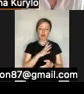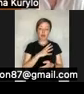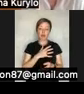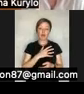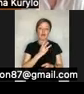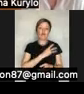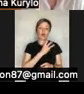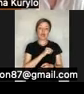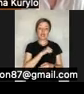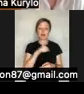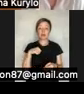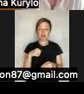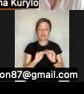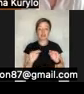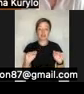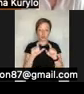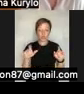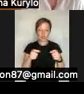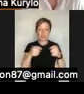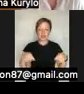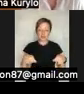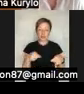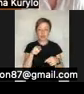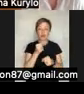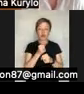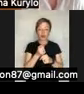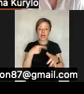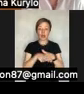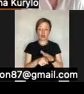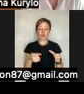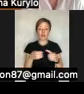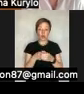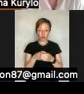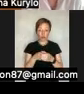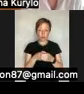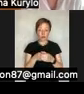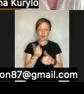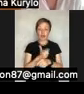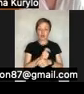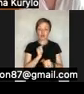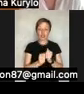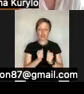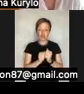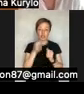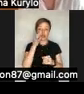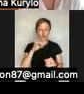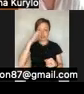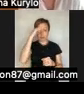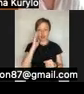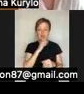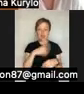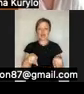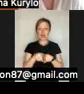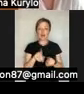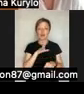inclusive groups but this is at the will of the kindergartens and their directors but even in the kindergartens with the inclusive